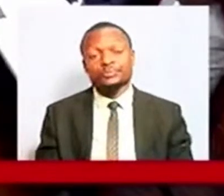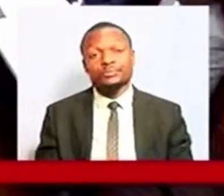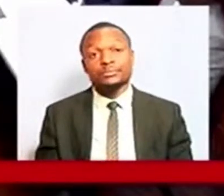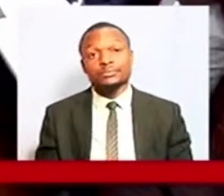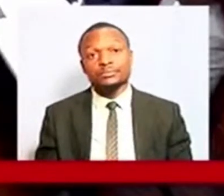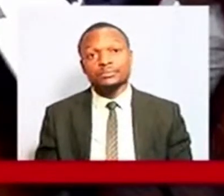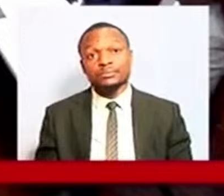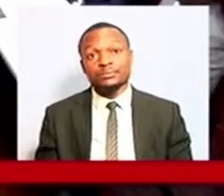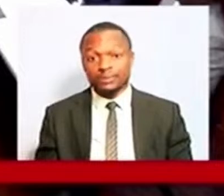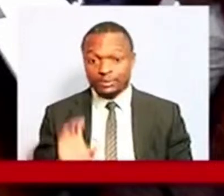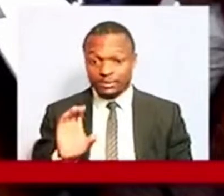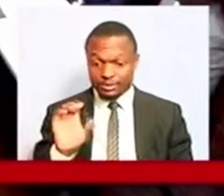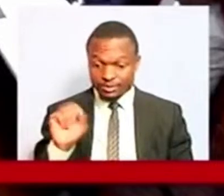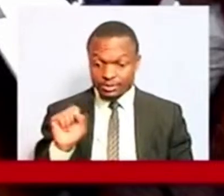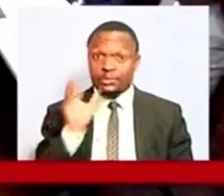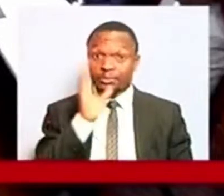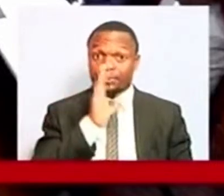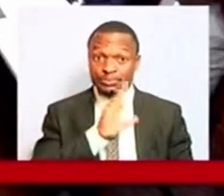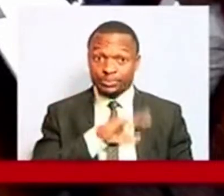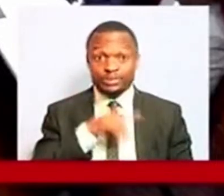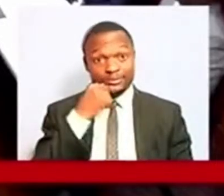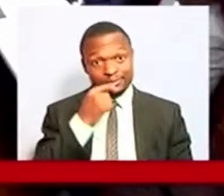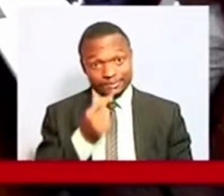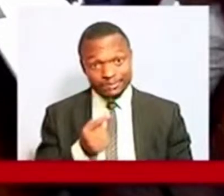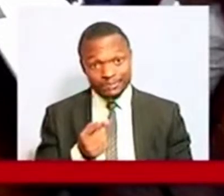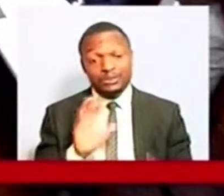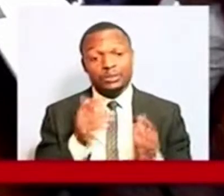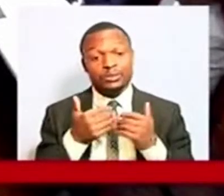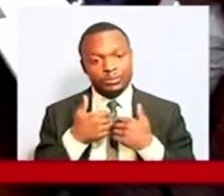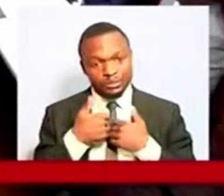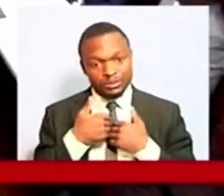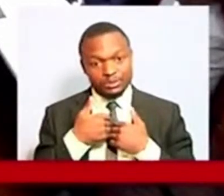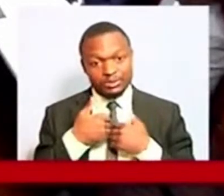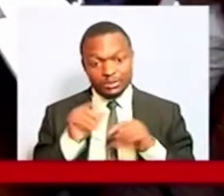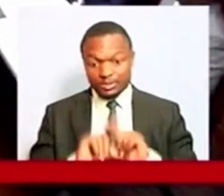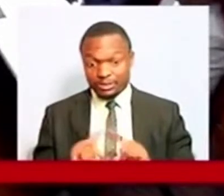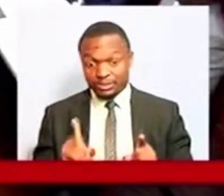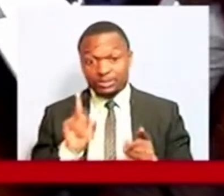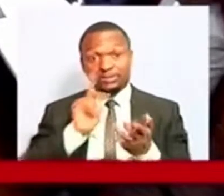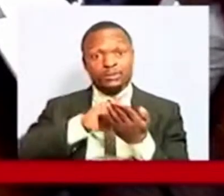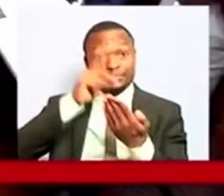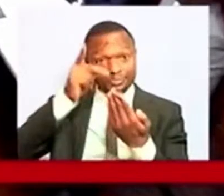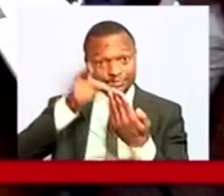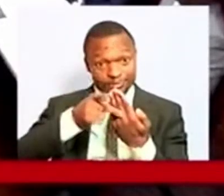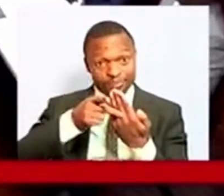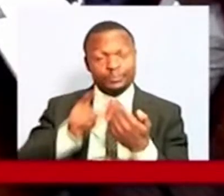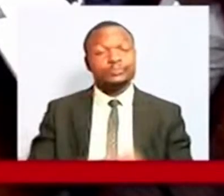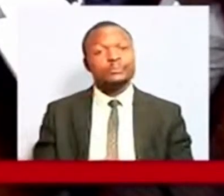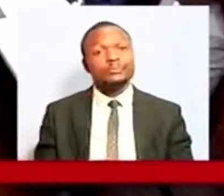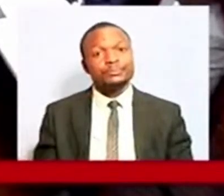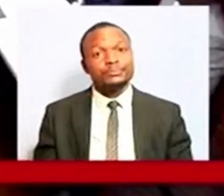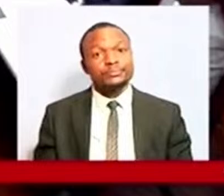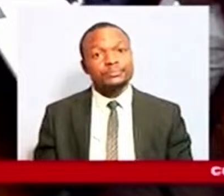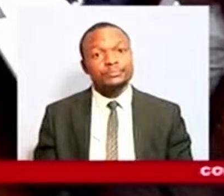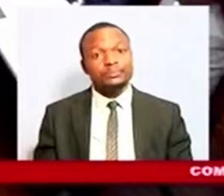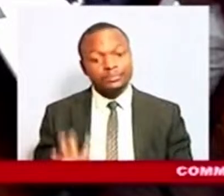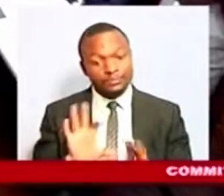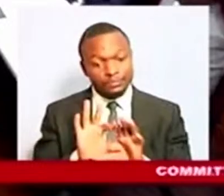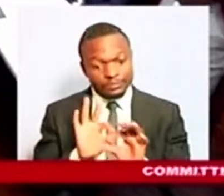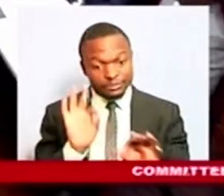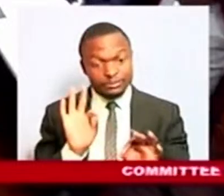just like the CS has indicated, we have different programs. You find